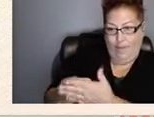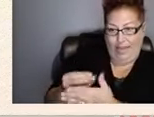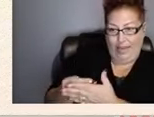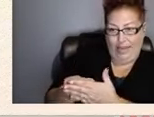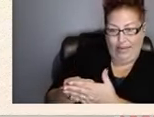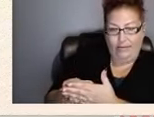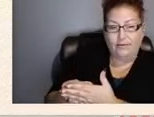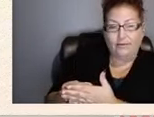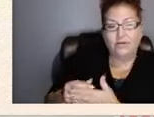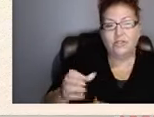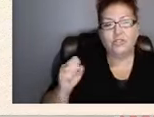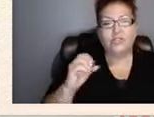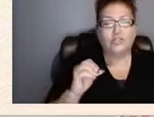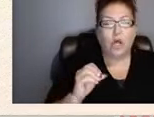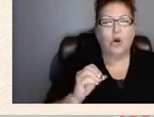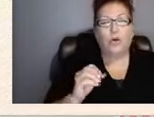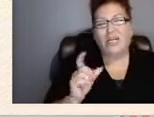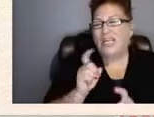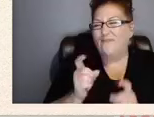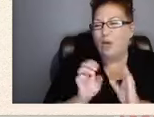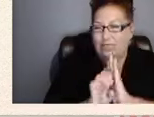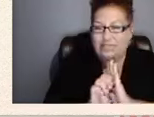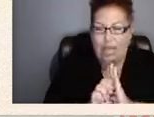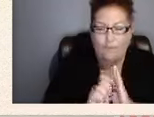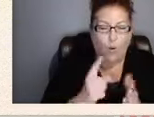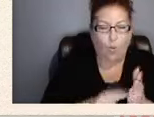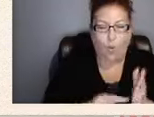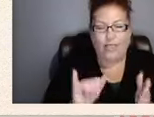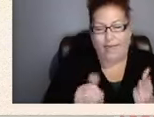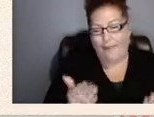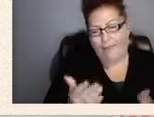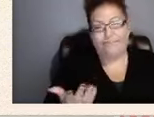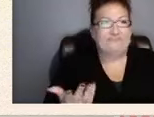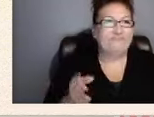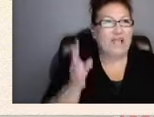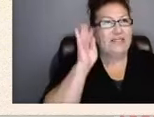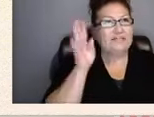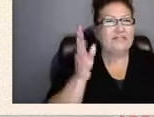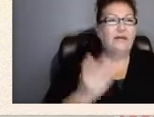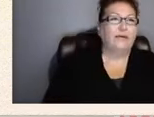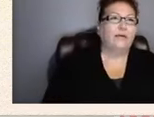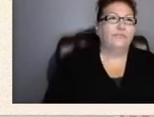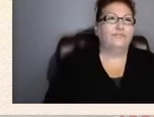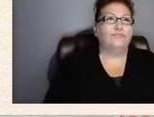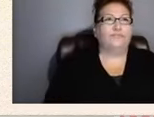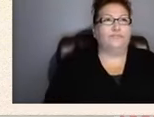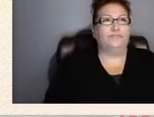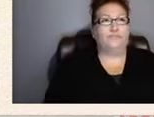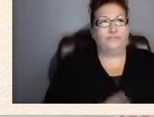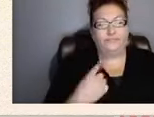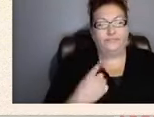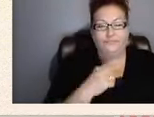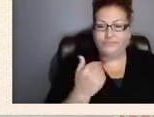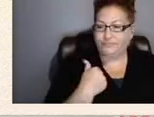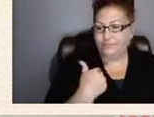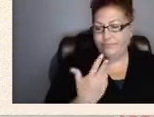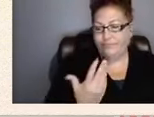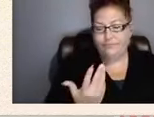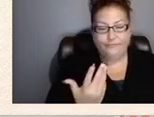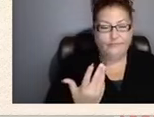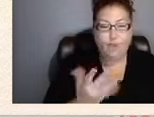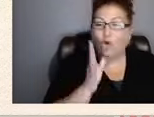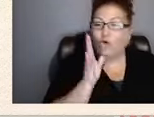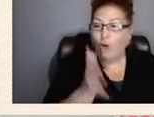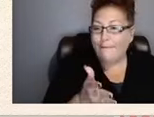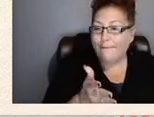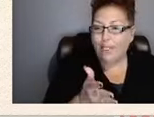So to give you an example of what that might be, let's say that we have a grandmother, and let's